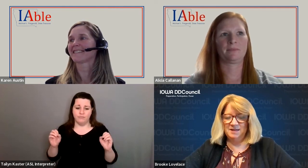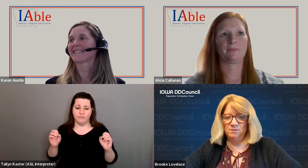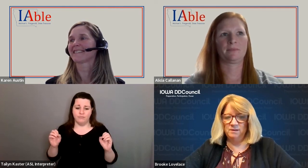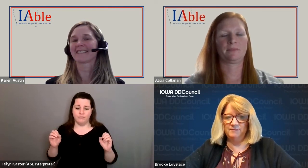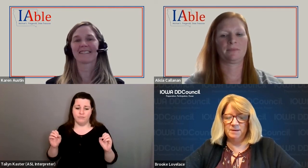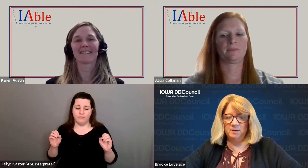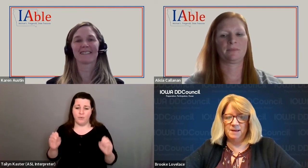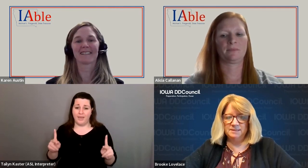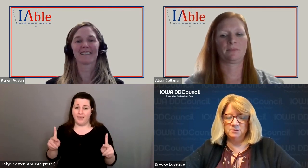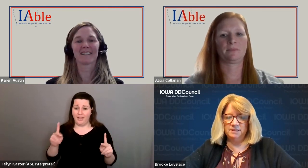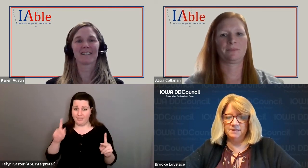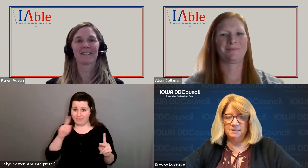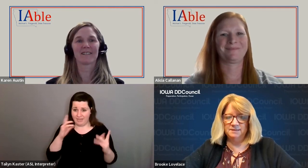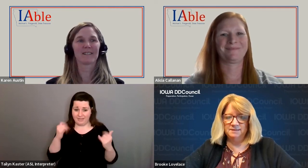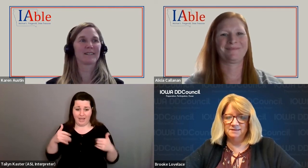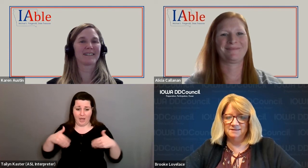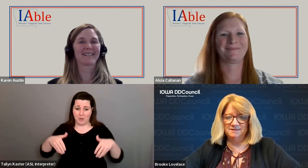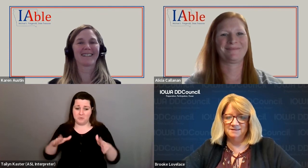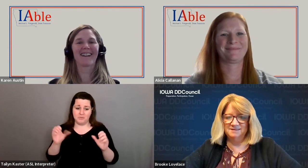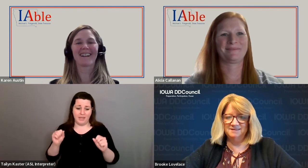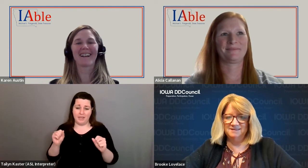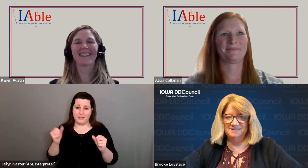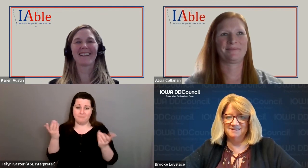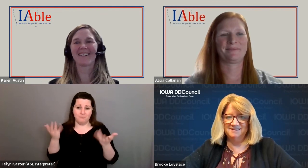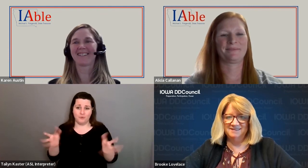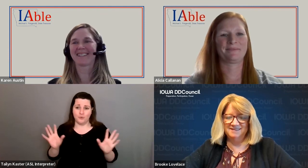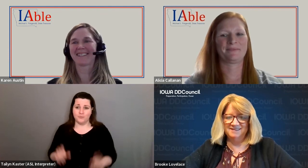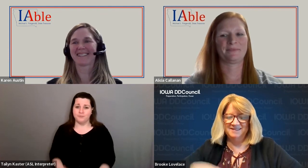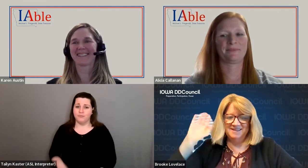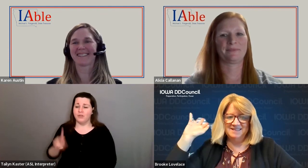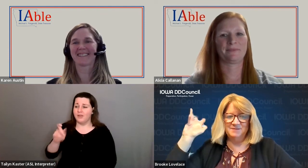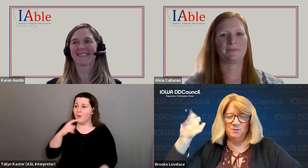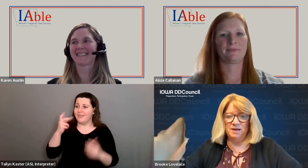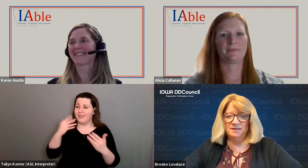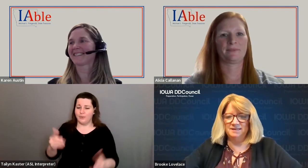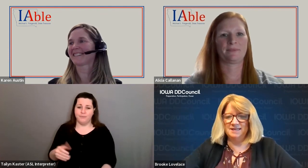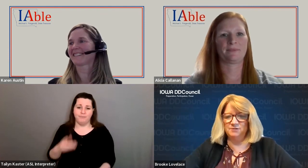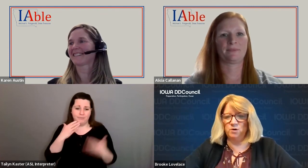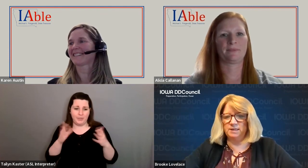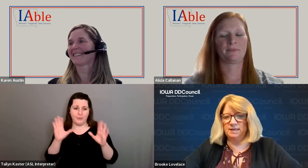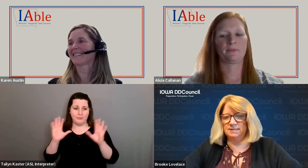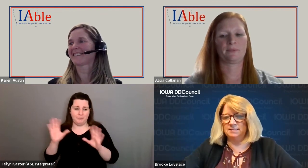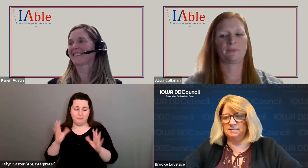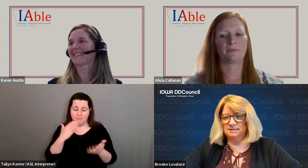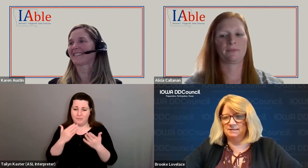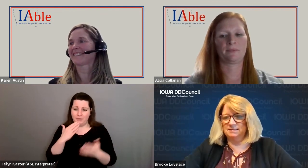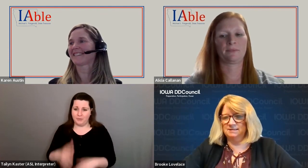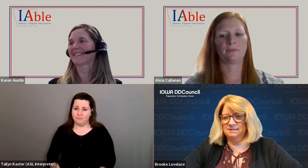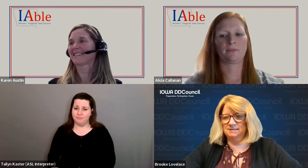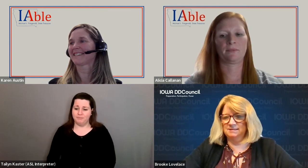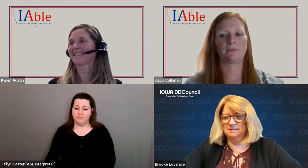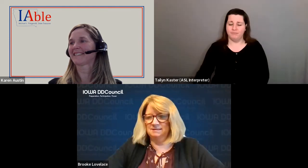Beth, I think we'll let everybody go back to their evening. All right. Thank you. Thanks, everyone. Thanks for joining us.